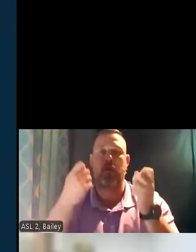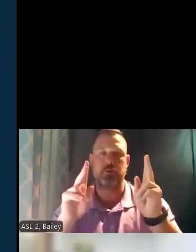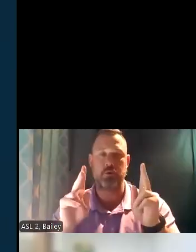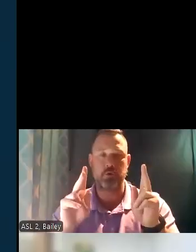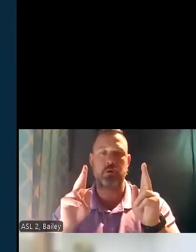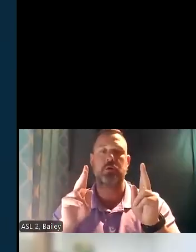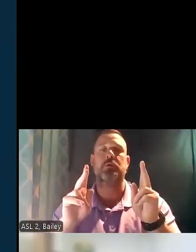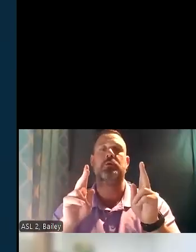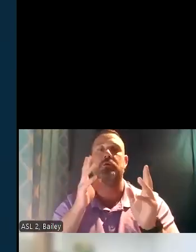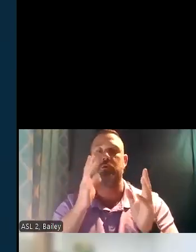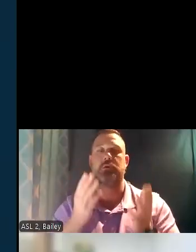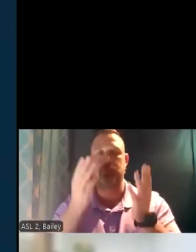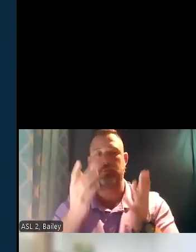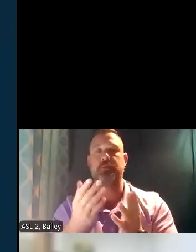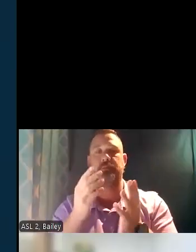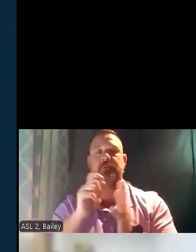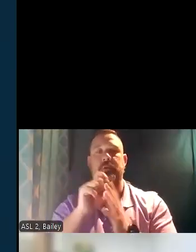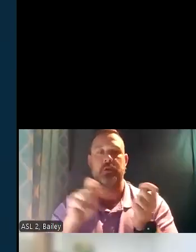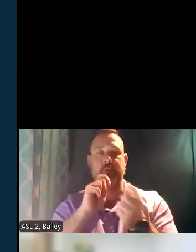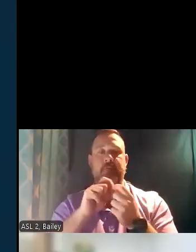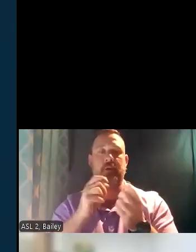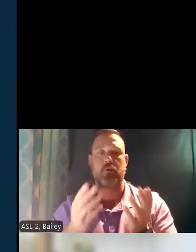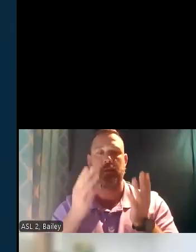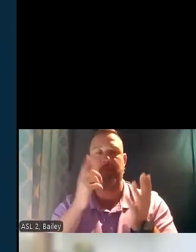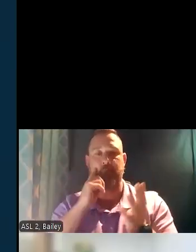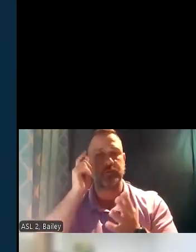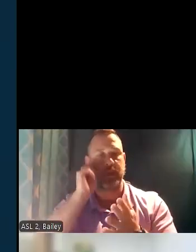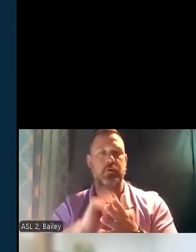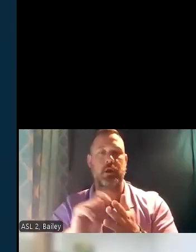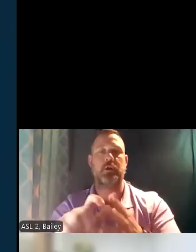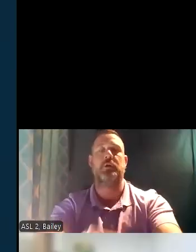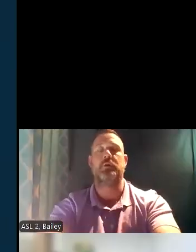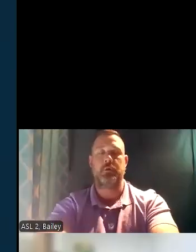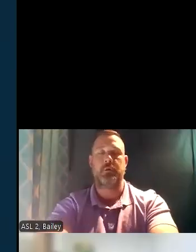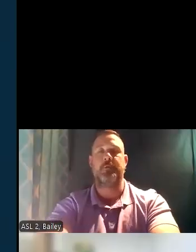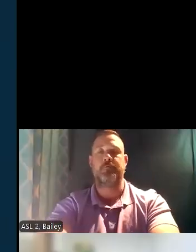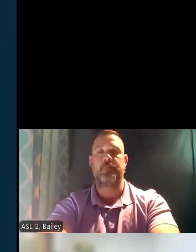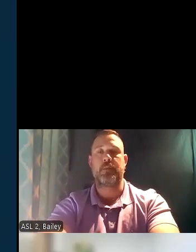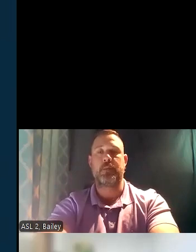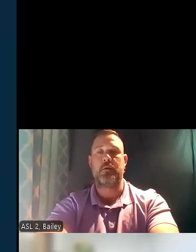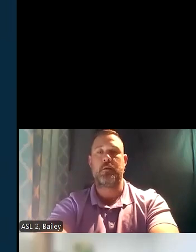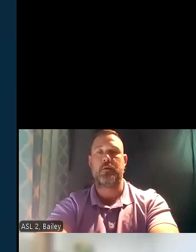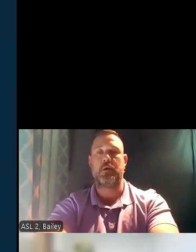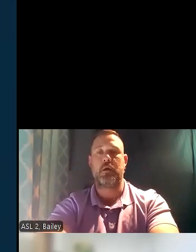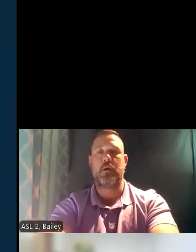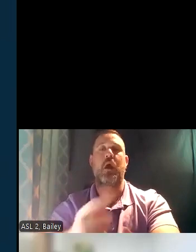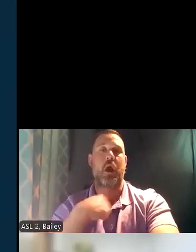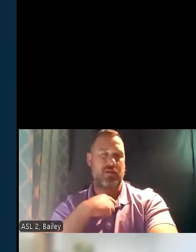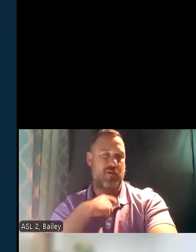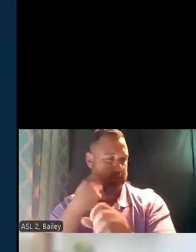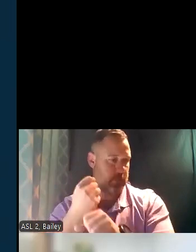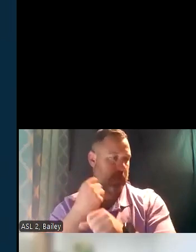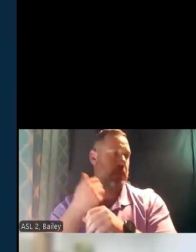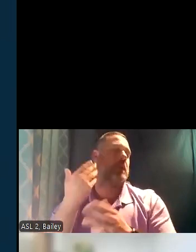raise some specific recommendations for our secretary. So I know we've been making recommendations along